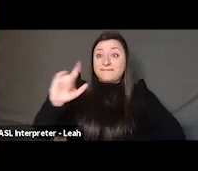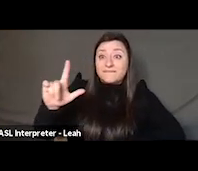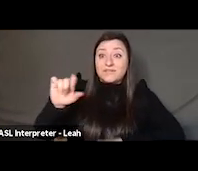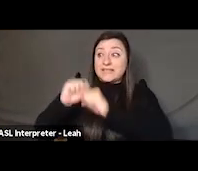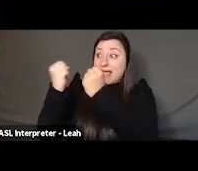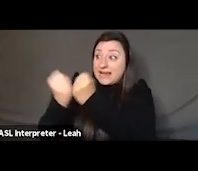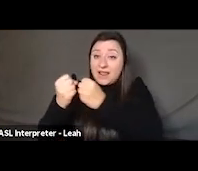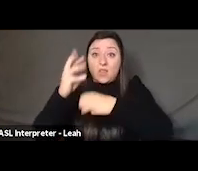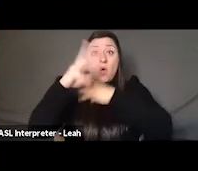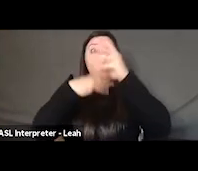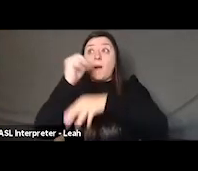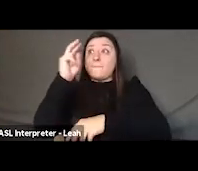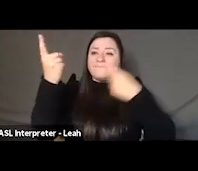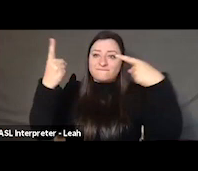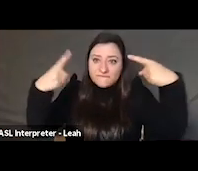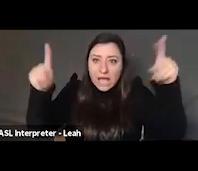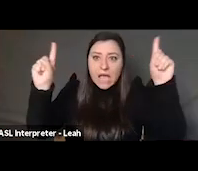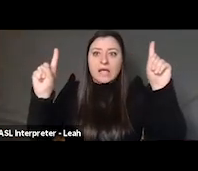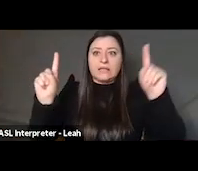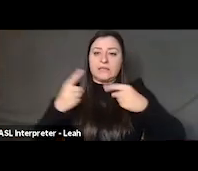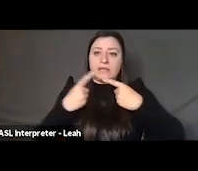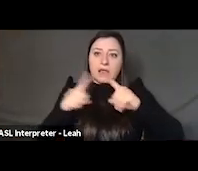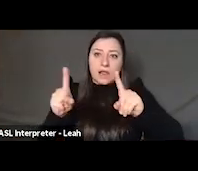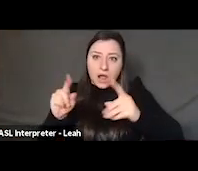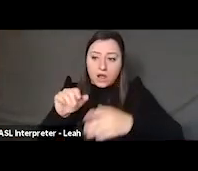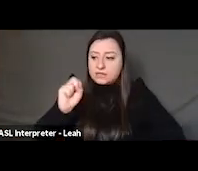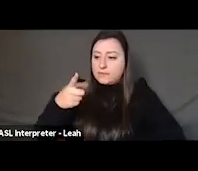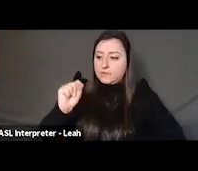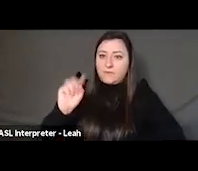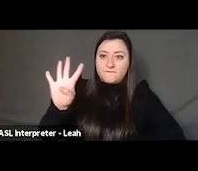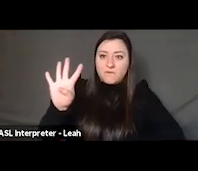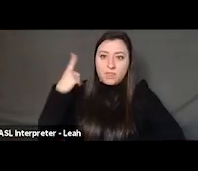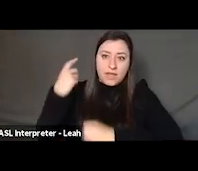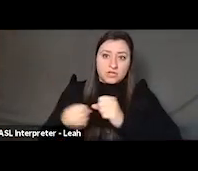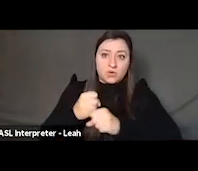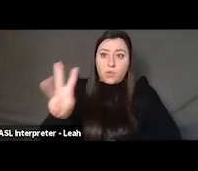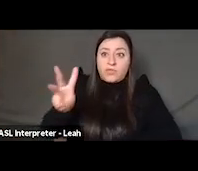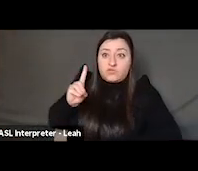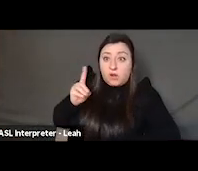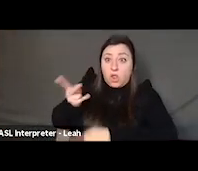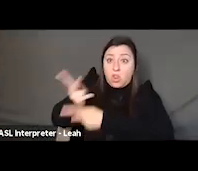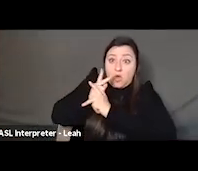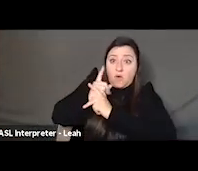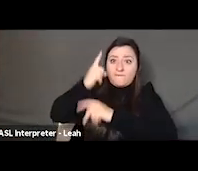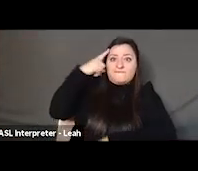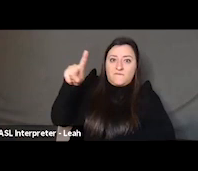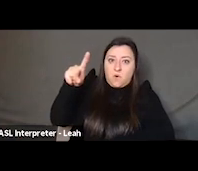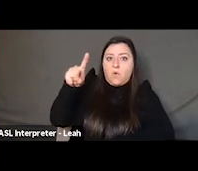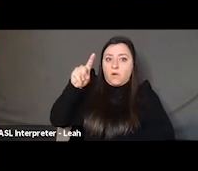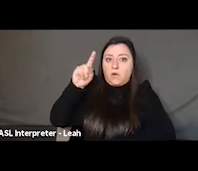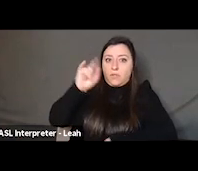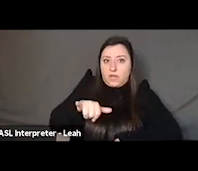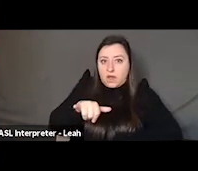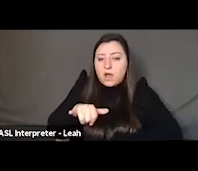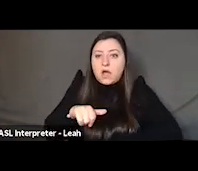announced on September 4 last year, the withdrawal of its loan for the Bisri Dam, which would have resulted in